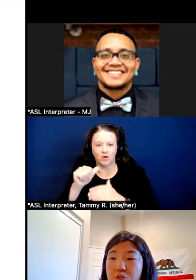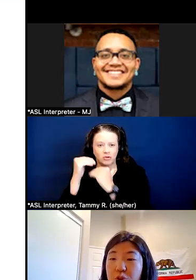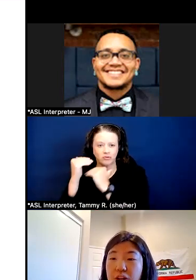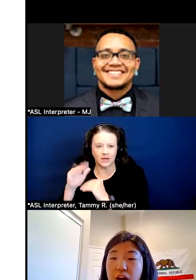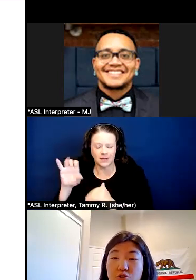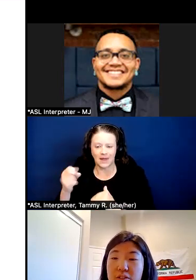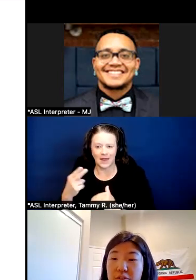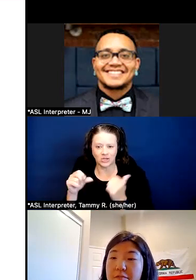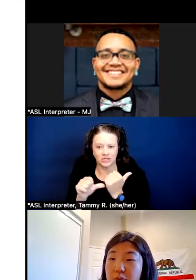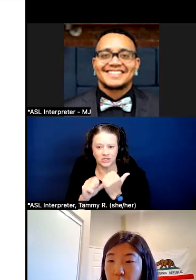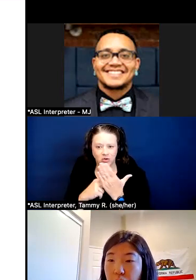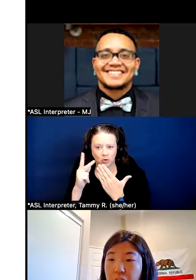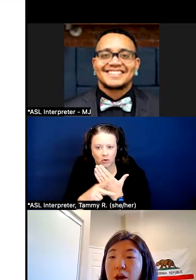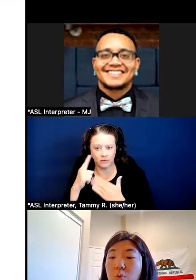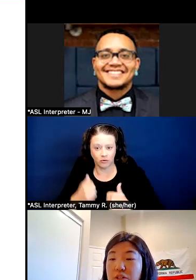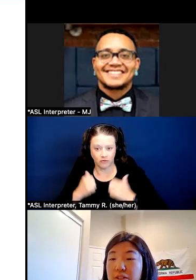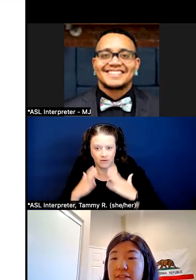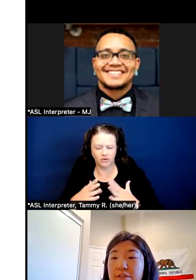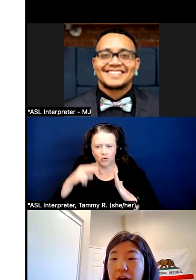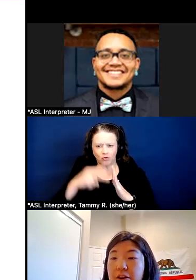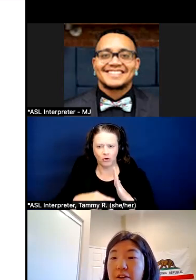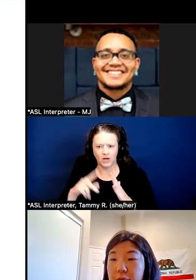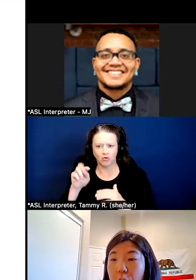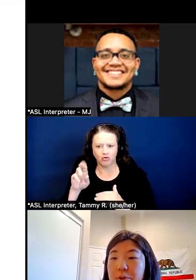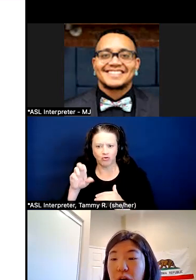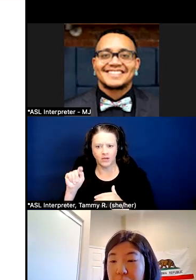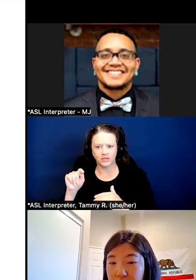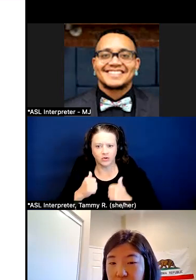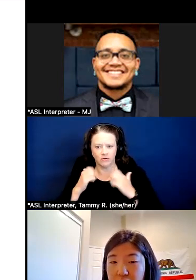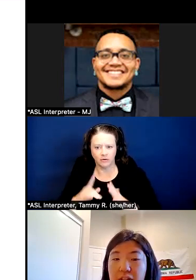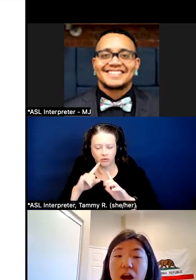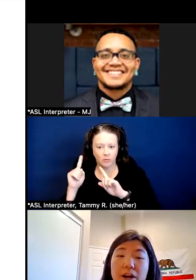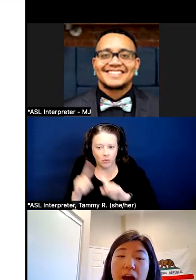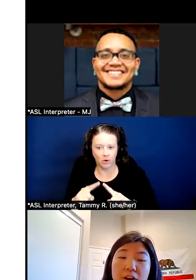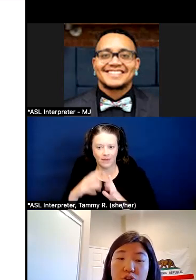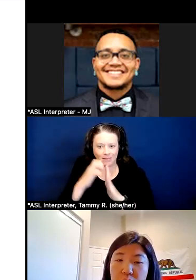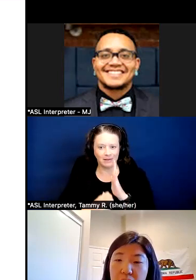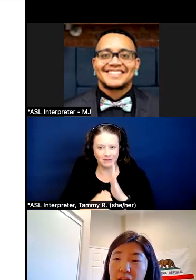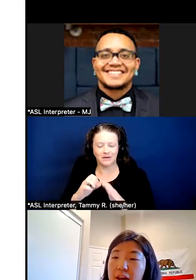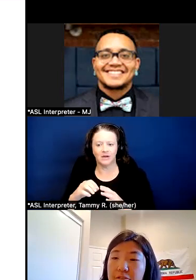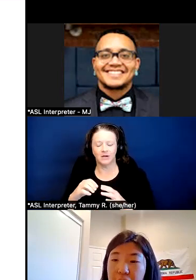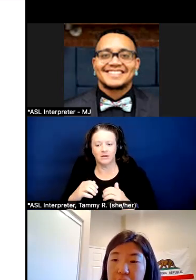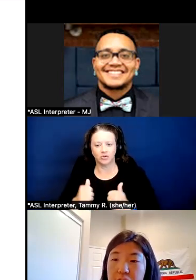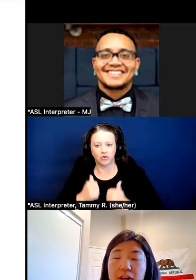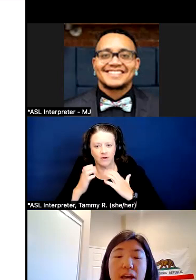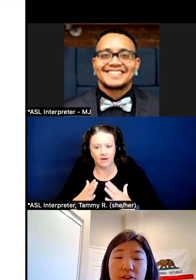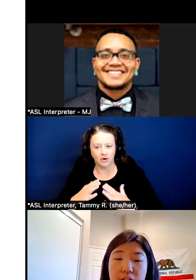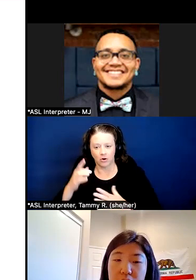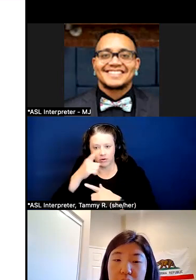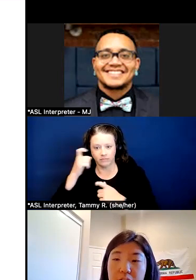recommend that you read our Trust Survivors Report, which lists survivor-informed recommendations on how to create an